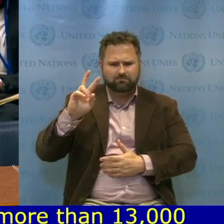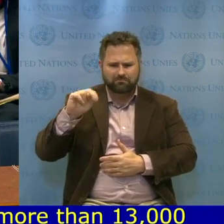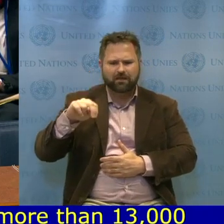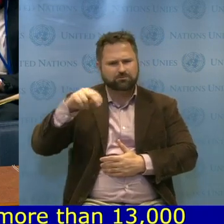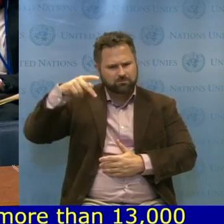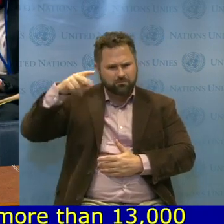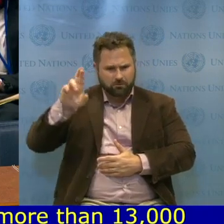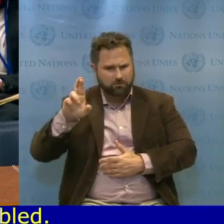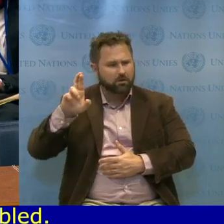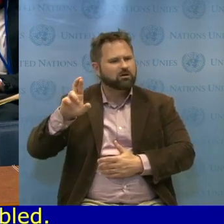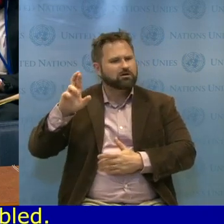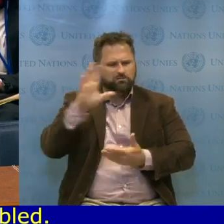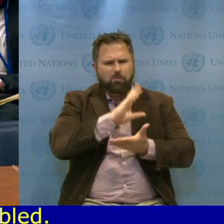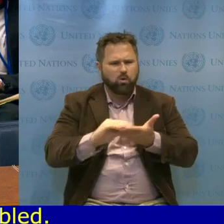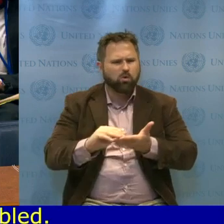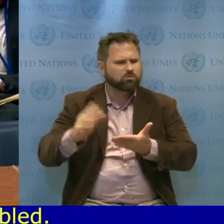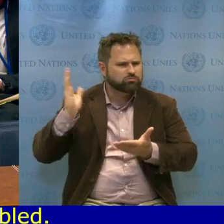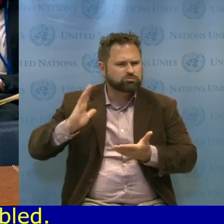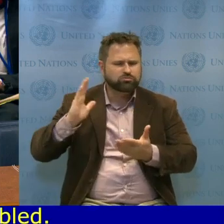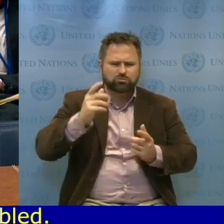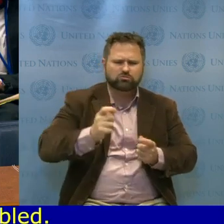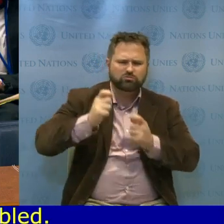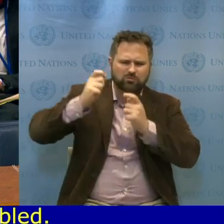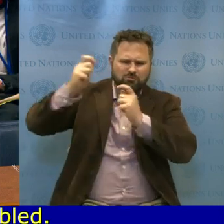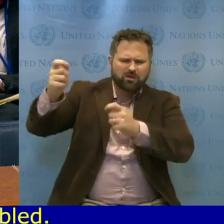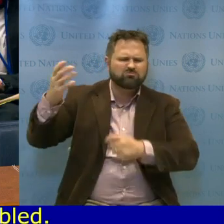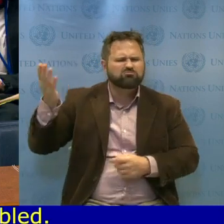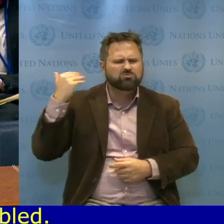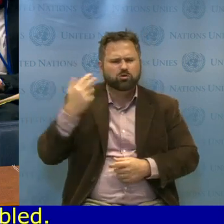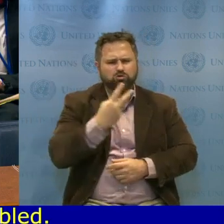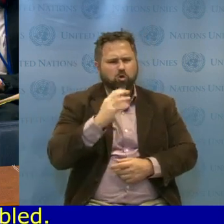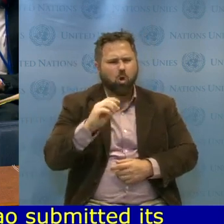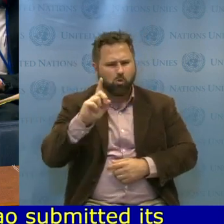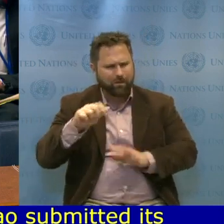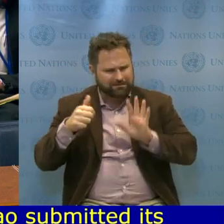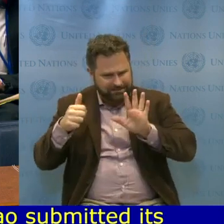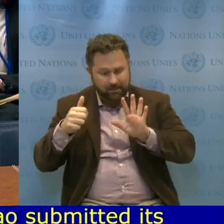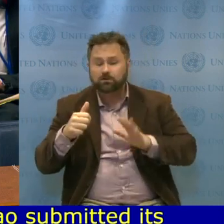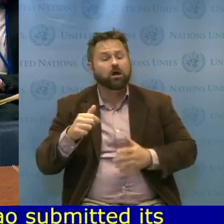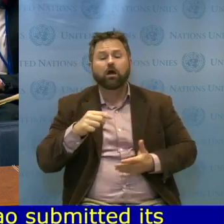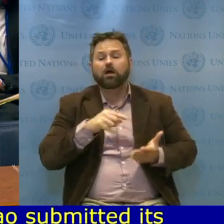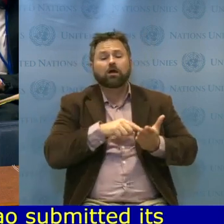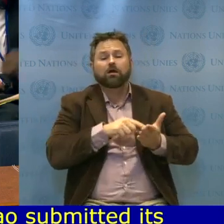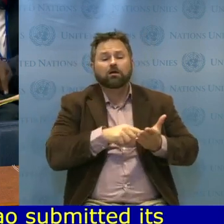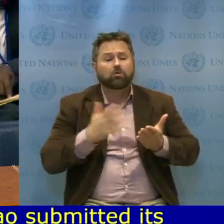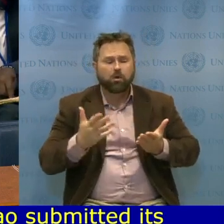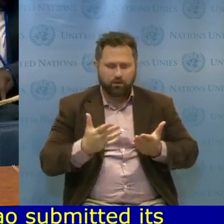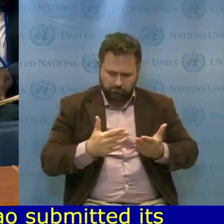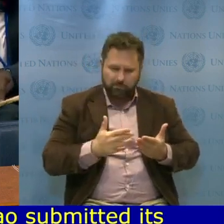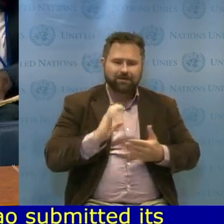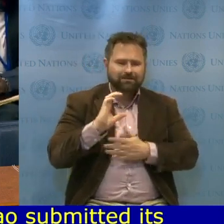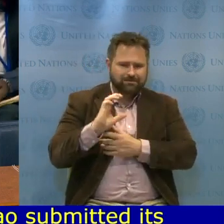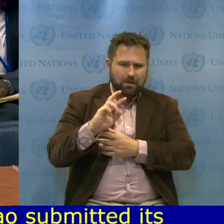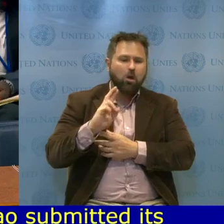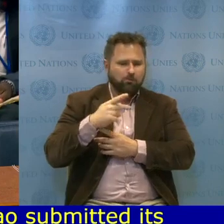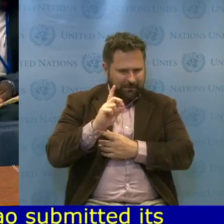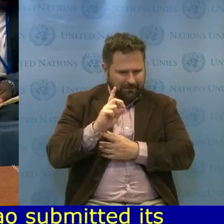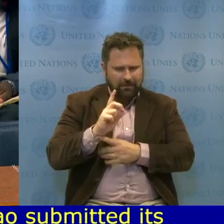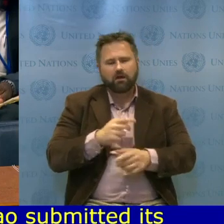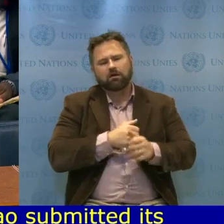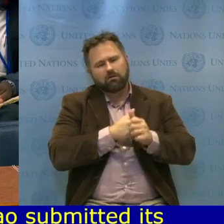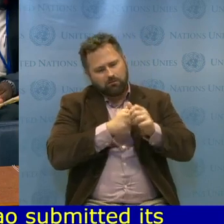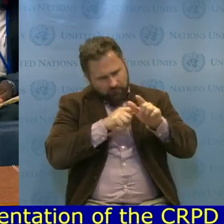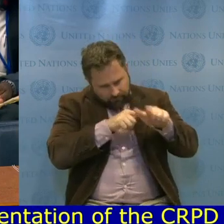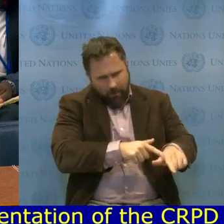in 2016, reaffirming that the purpose of the CRPD is in line with our constitution,